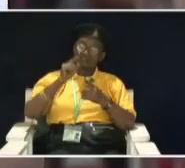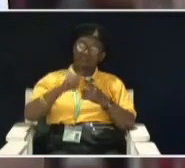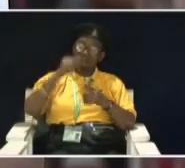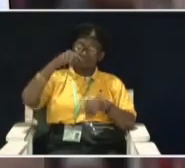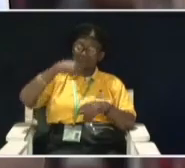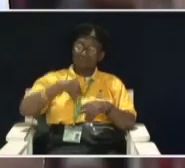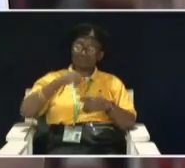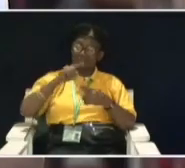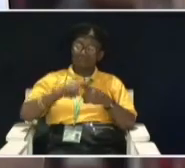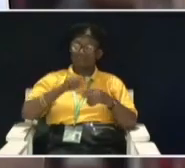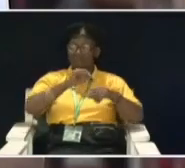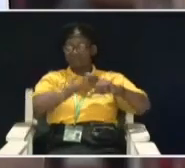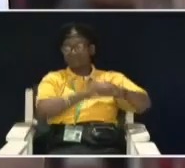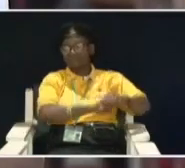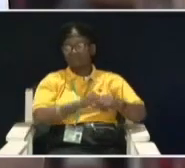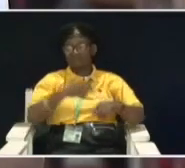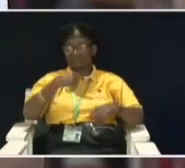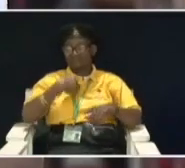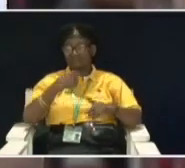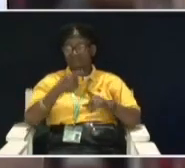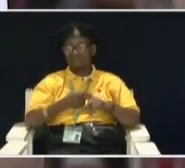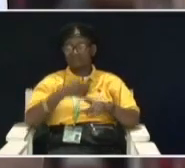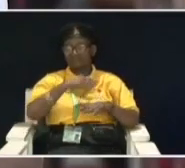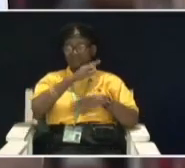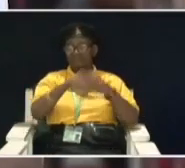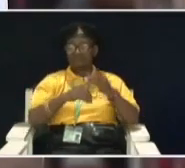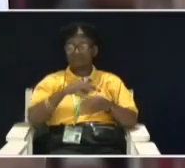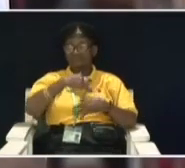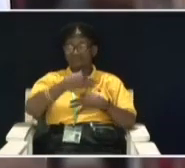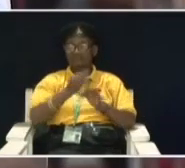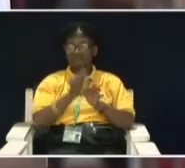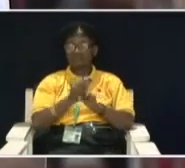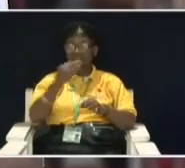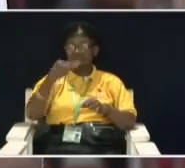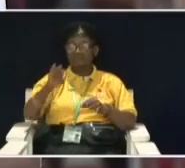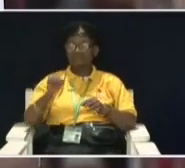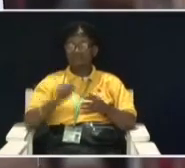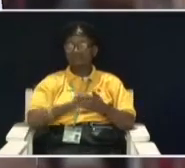to shield me from all forms of destruction.